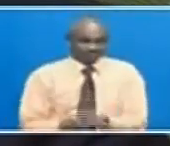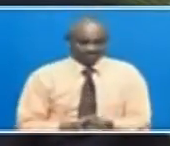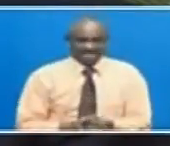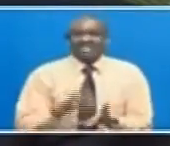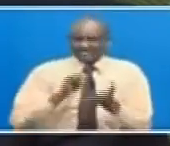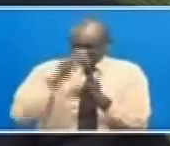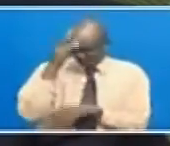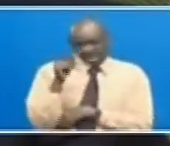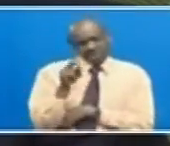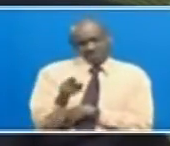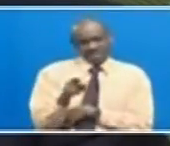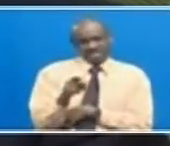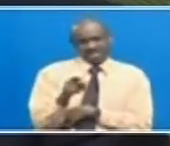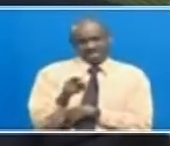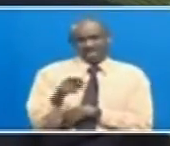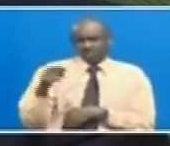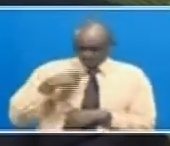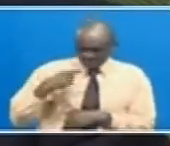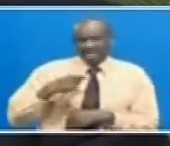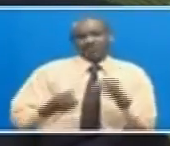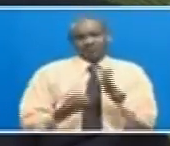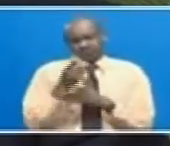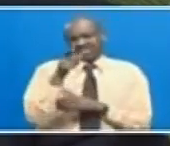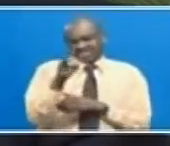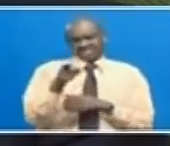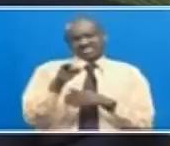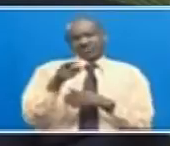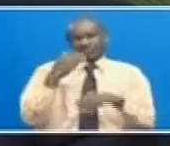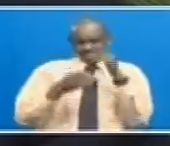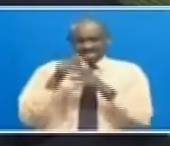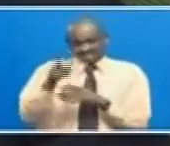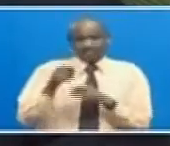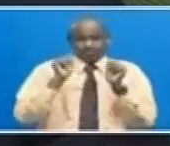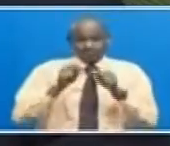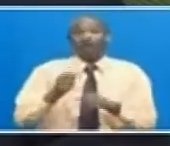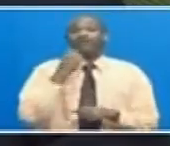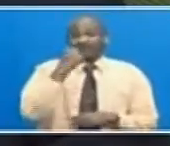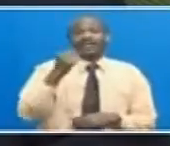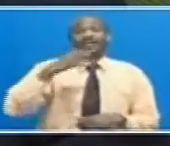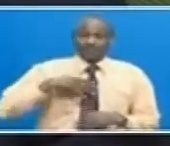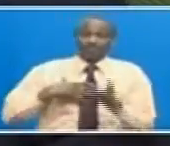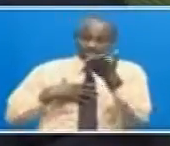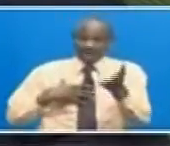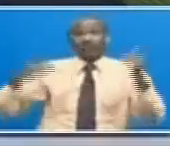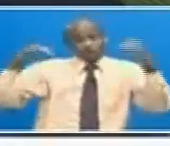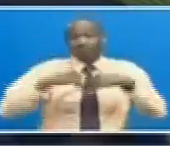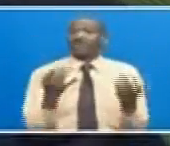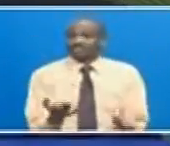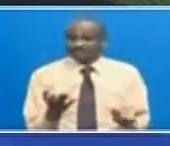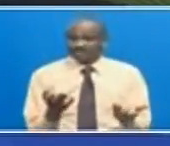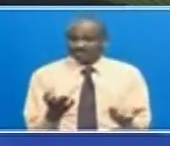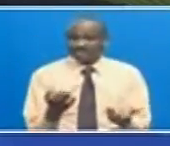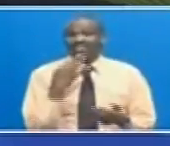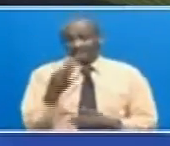why we are building a facility that will take up to 500 people for conferences,